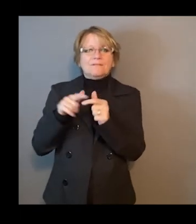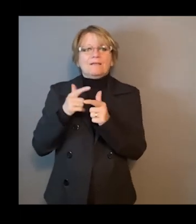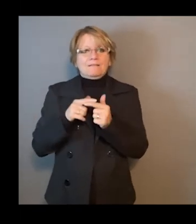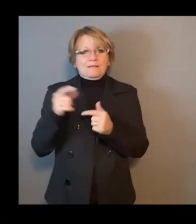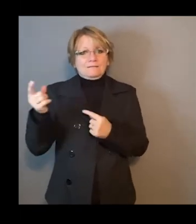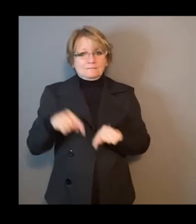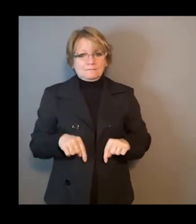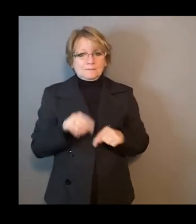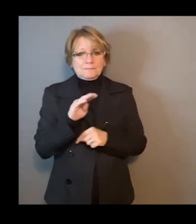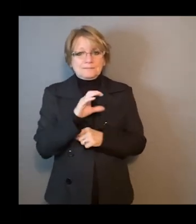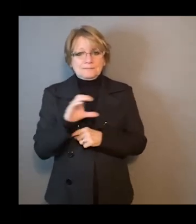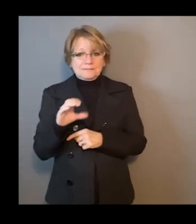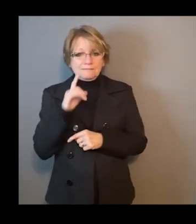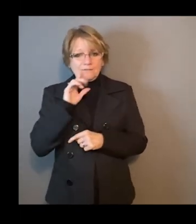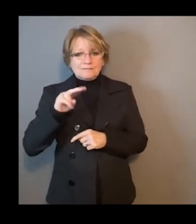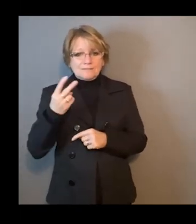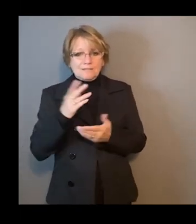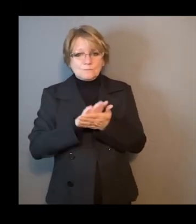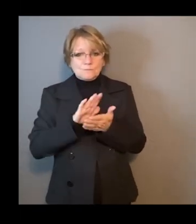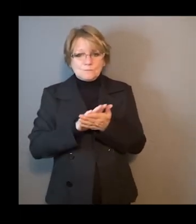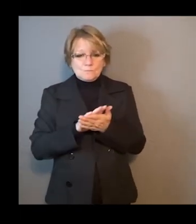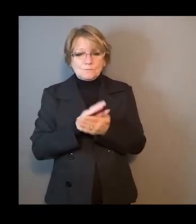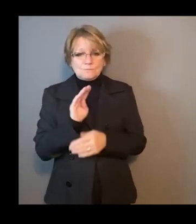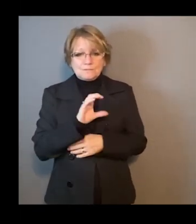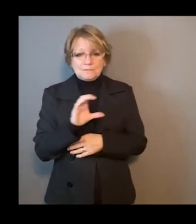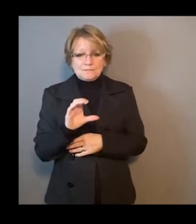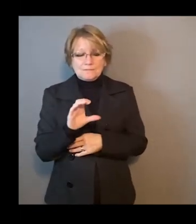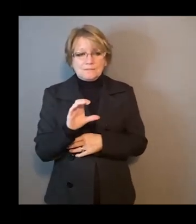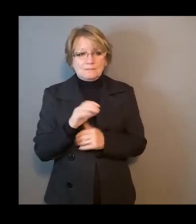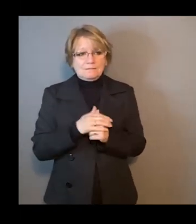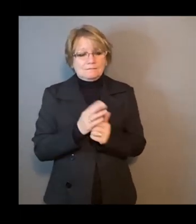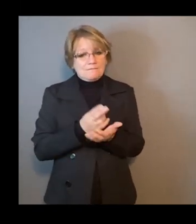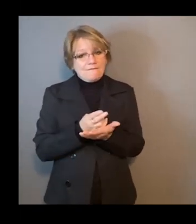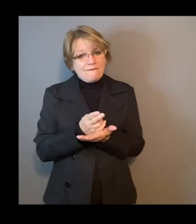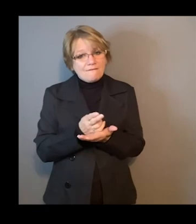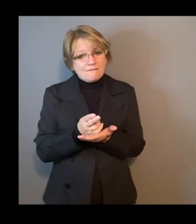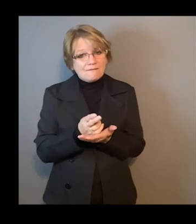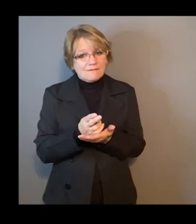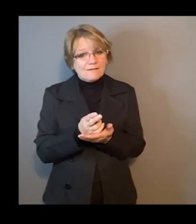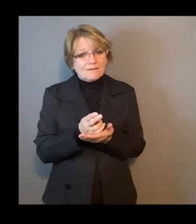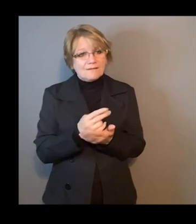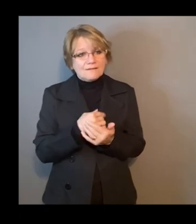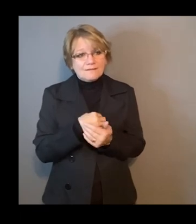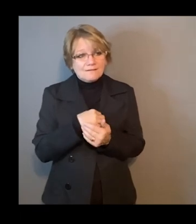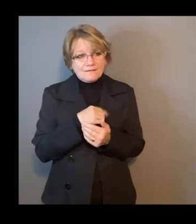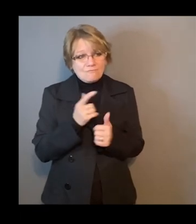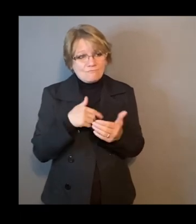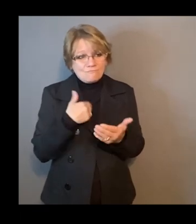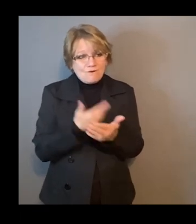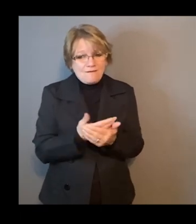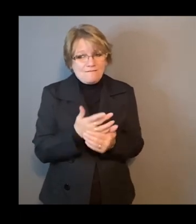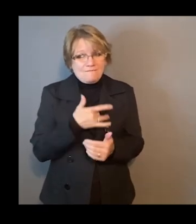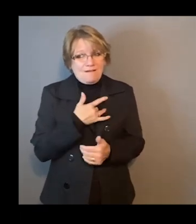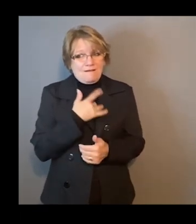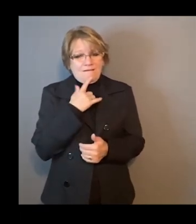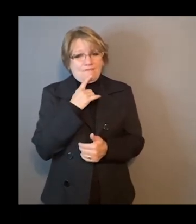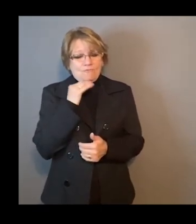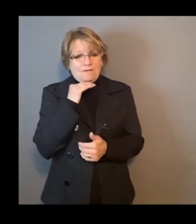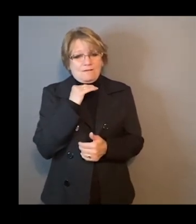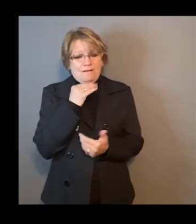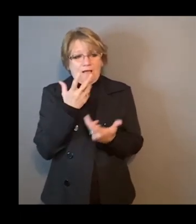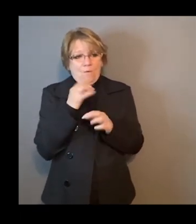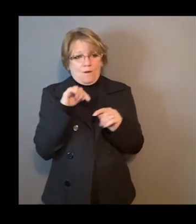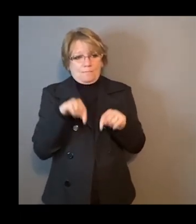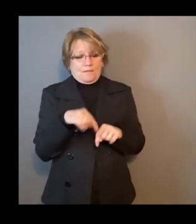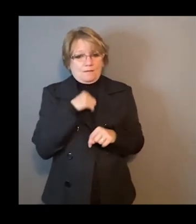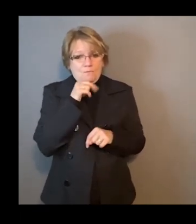was my second school. And like, honestly, I'm not even gonna lie, I didn't really want to be there. I felt like so out of place, you know, it